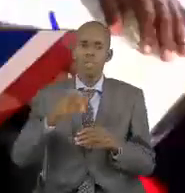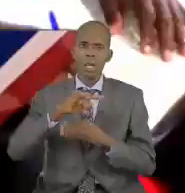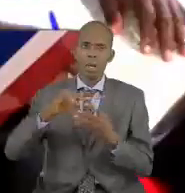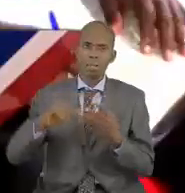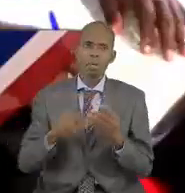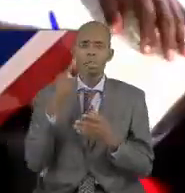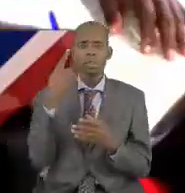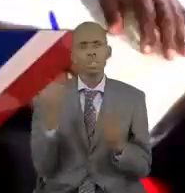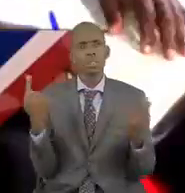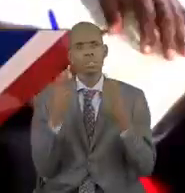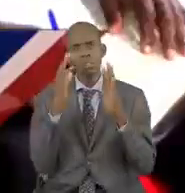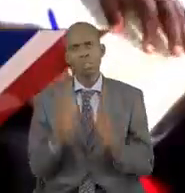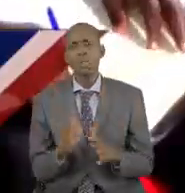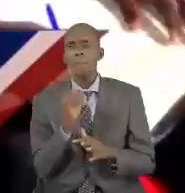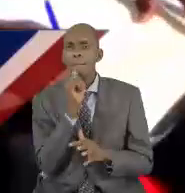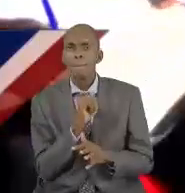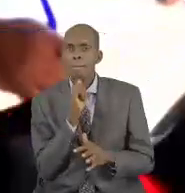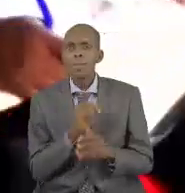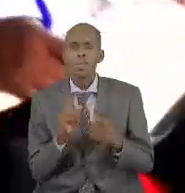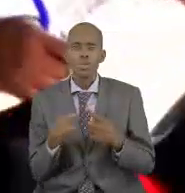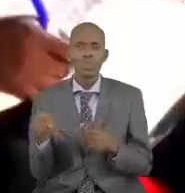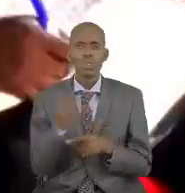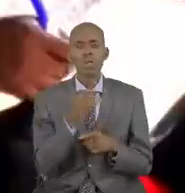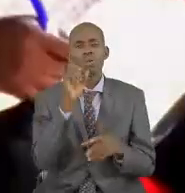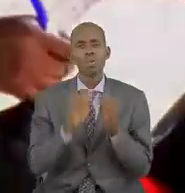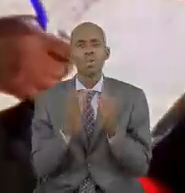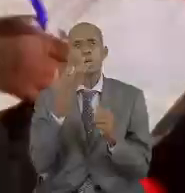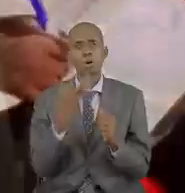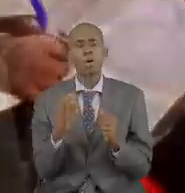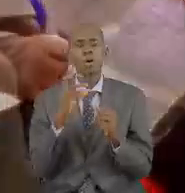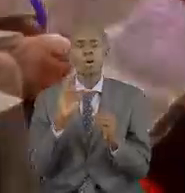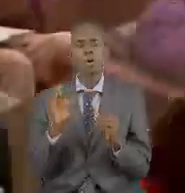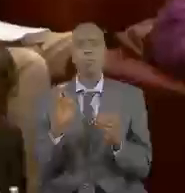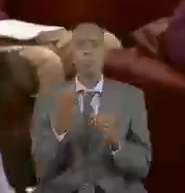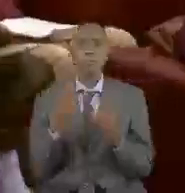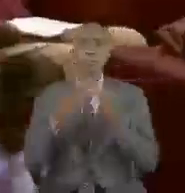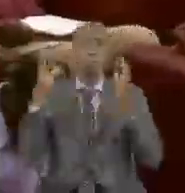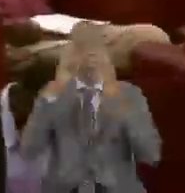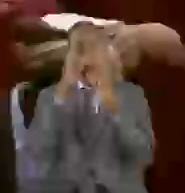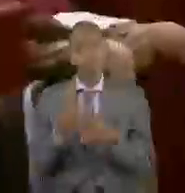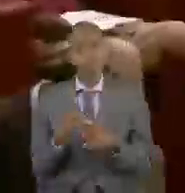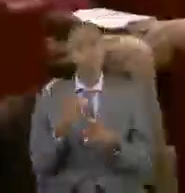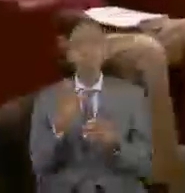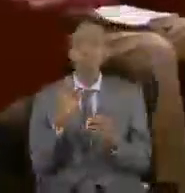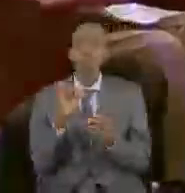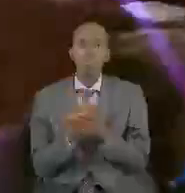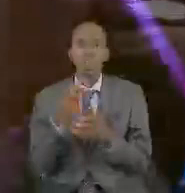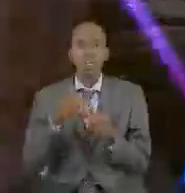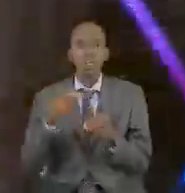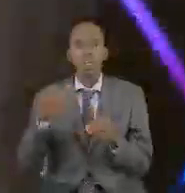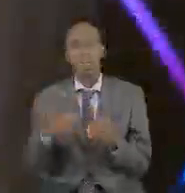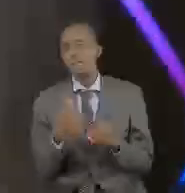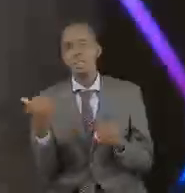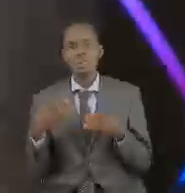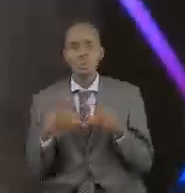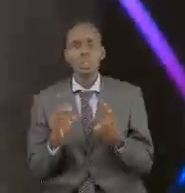them which were of reputation, lest by any means I shall run or